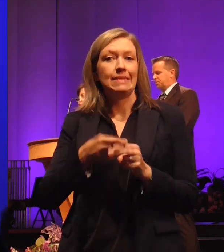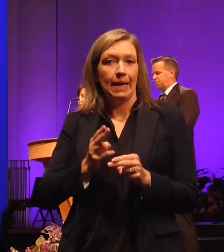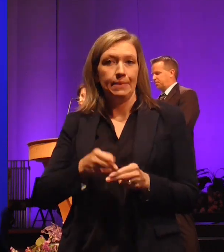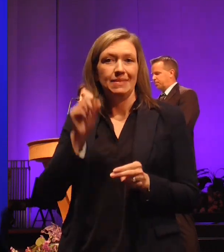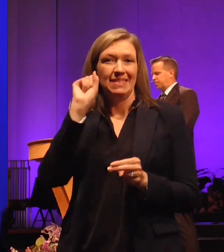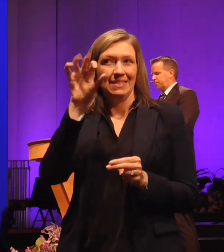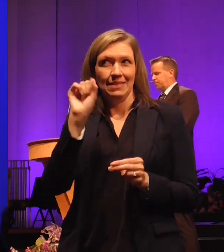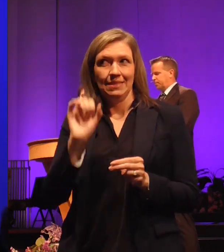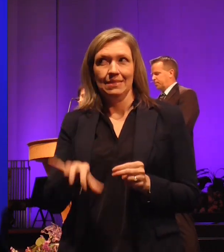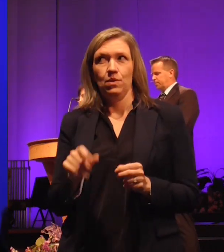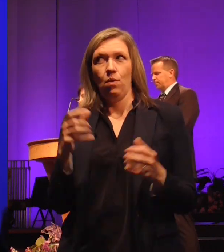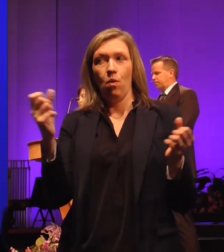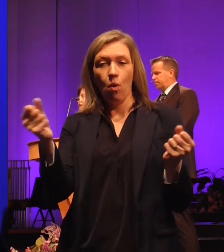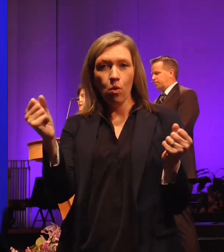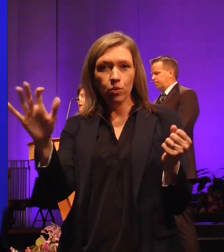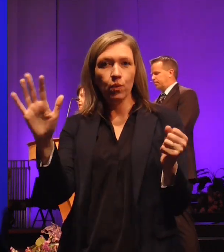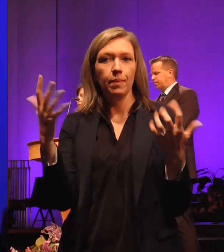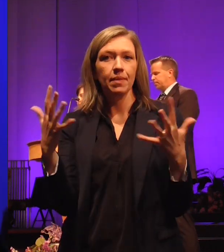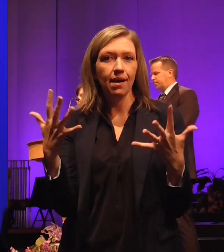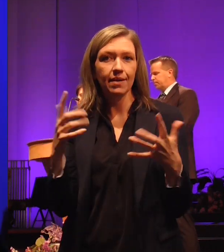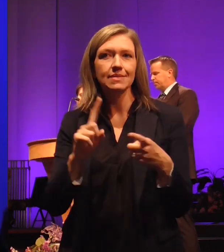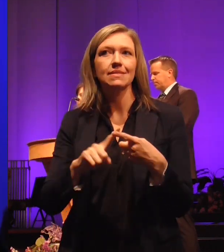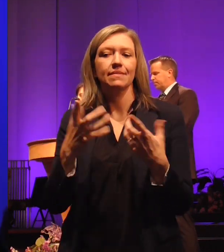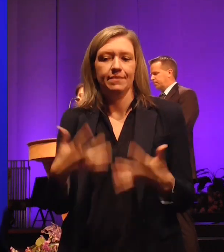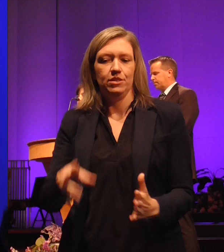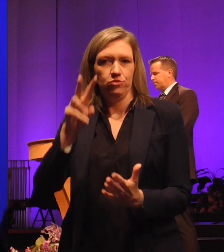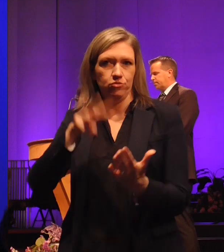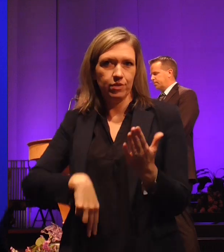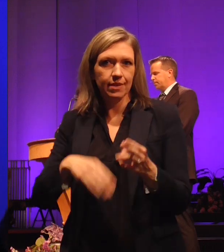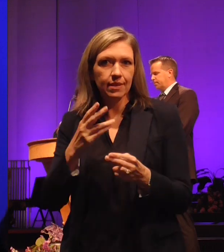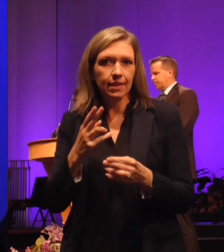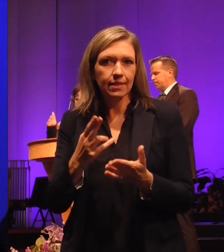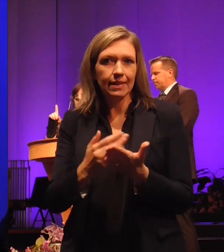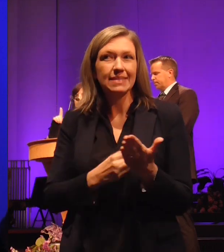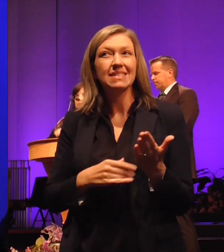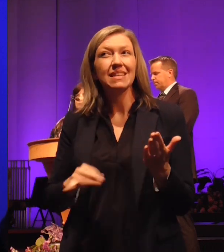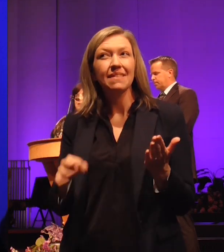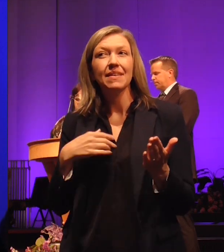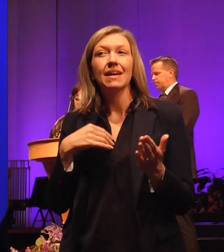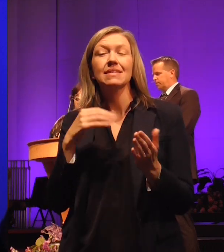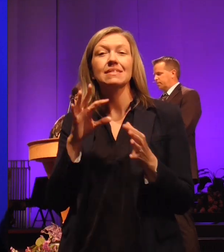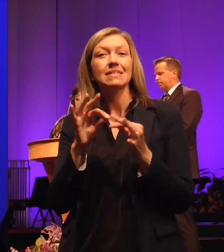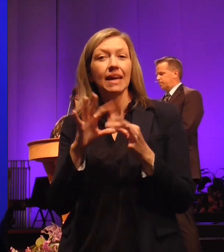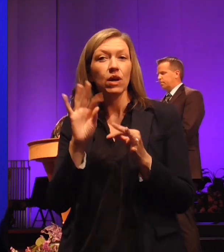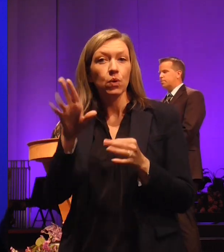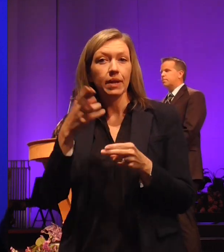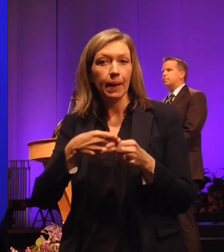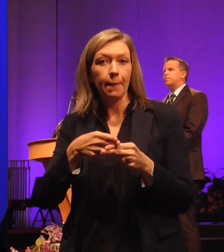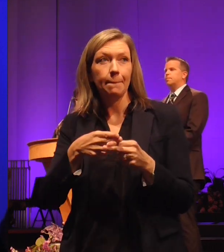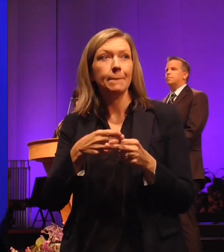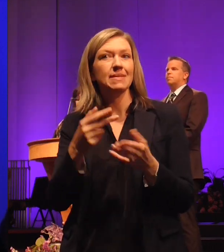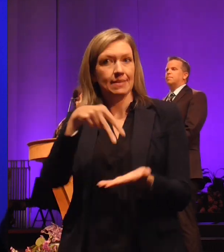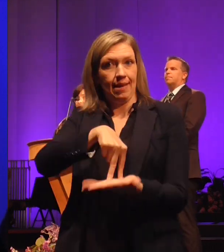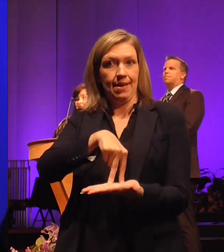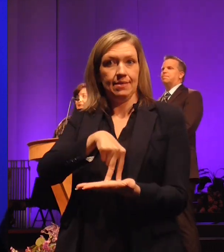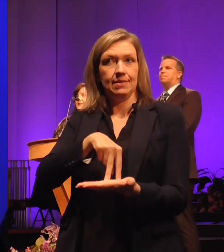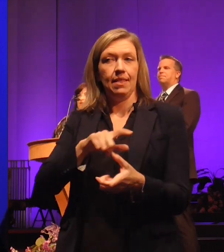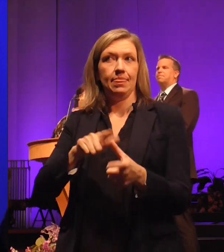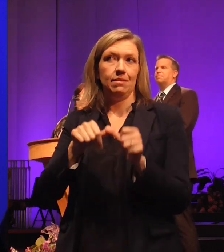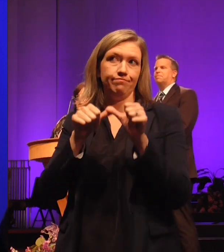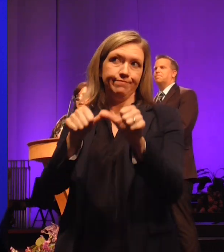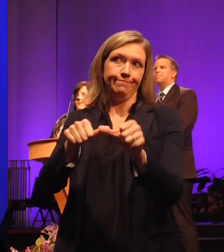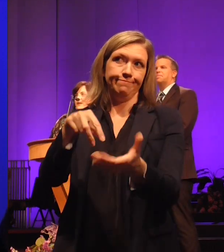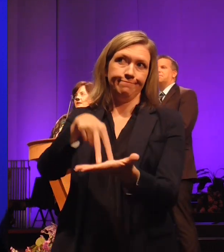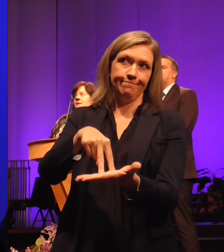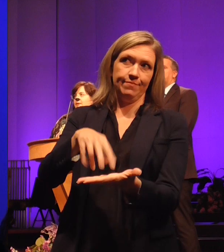to hold your applause until all their names have been read. And if I say your name, new members, please stand right where you are and stay standing